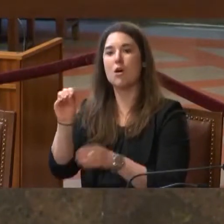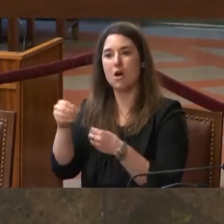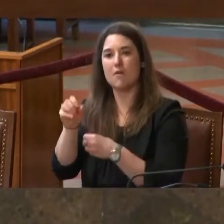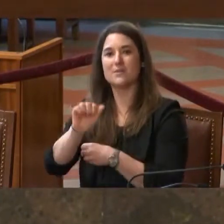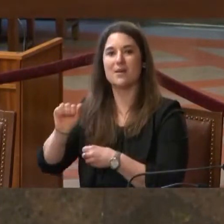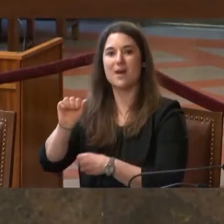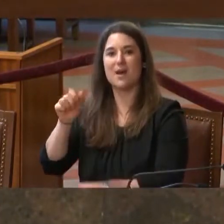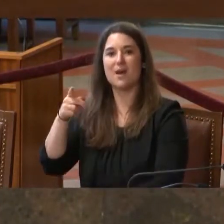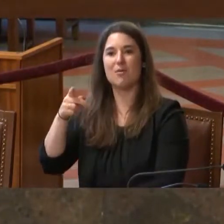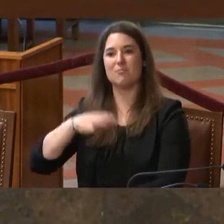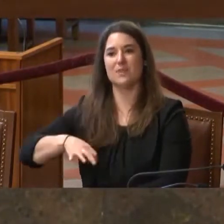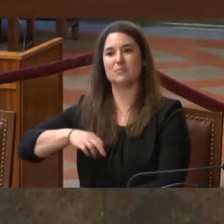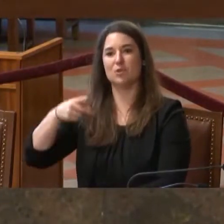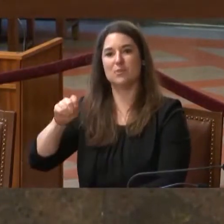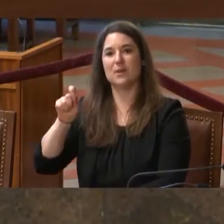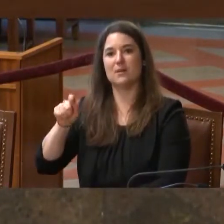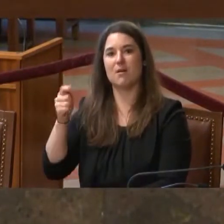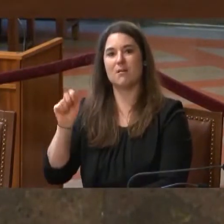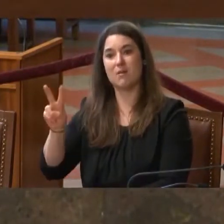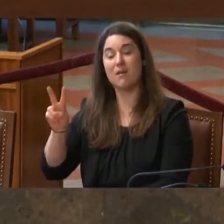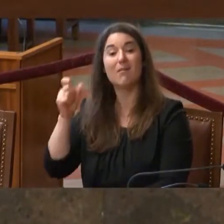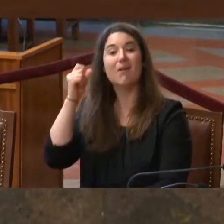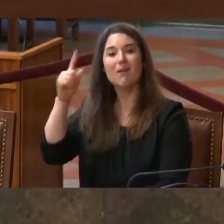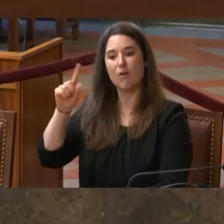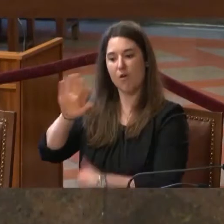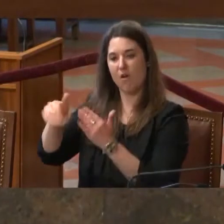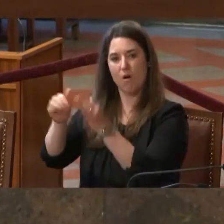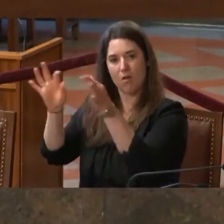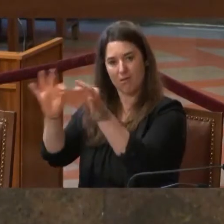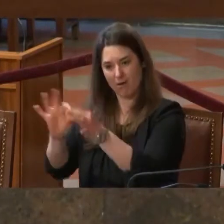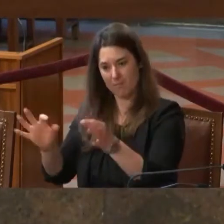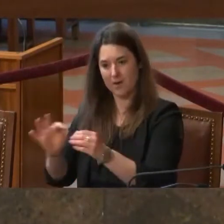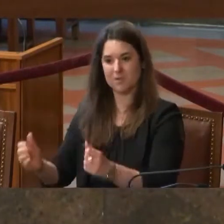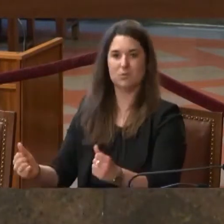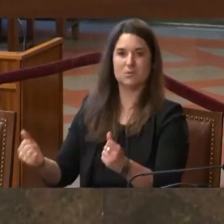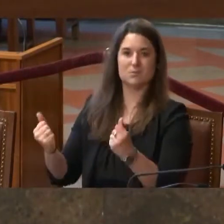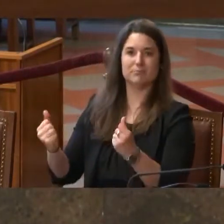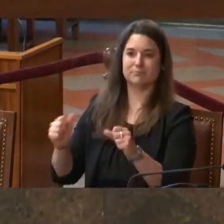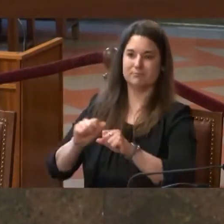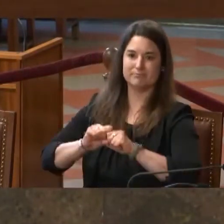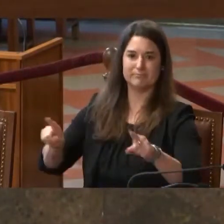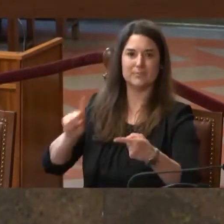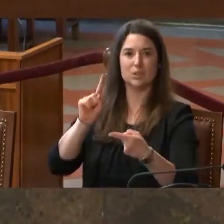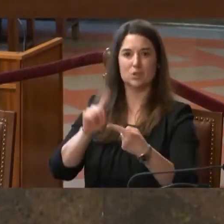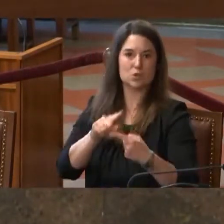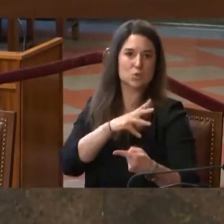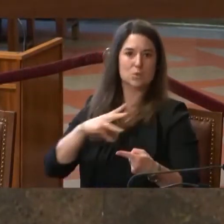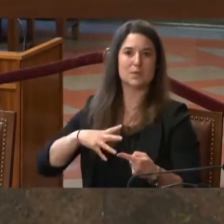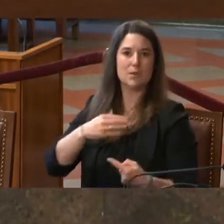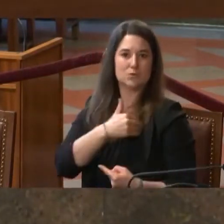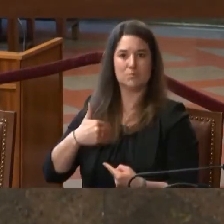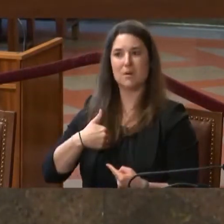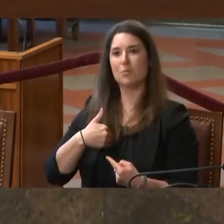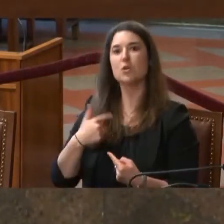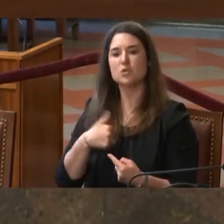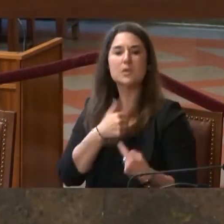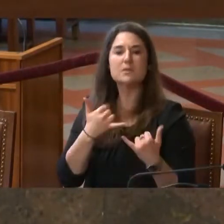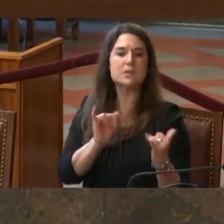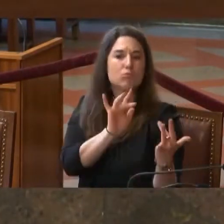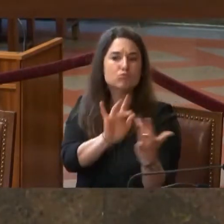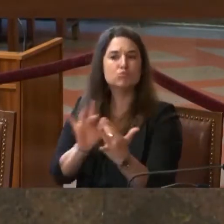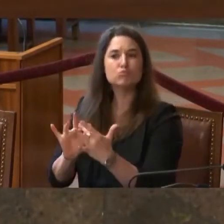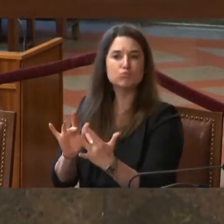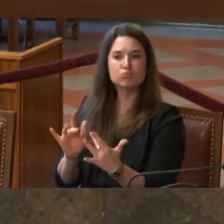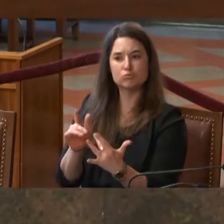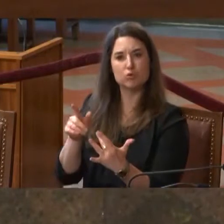cityclerksoffice@pittsburghpa.gov. And the clerk will forward all the comments on to council members so that we can still stay in touch and understand what the public would like for us